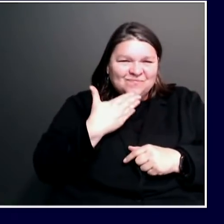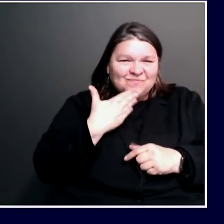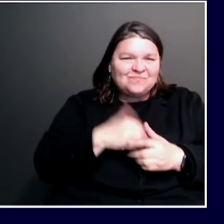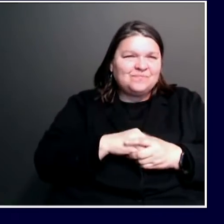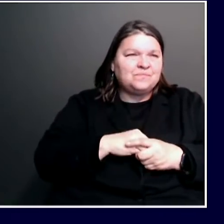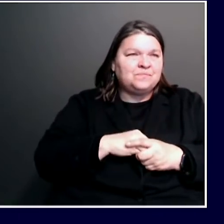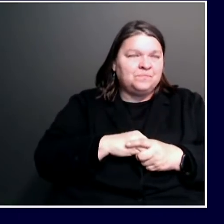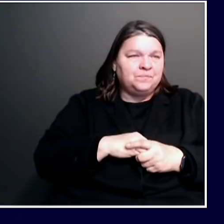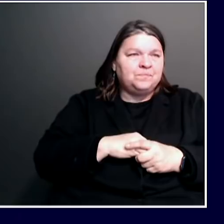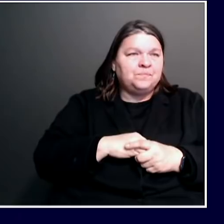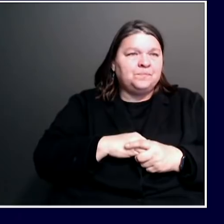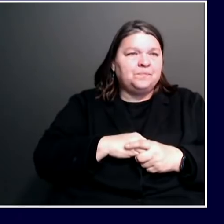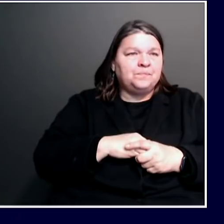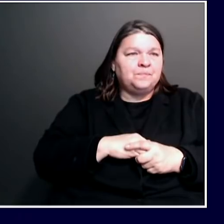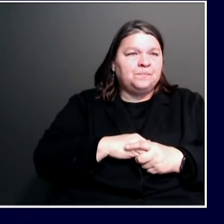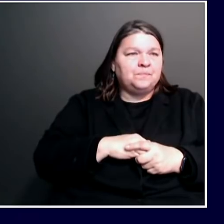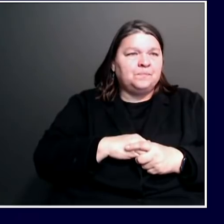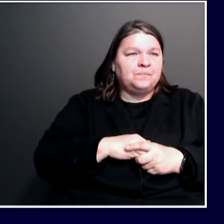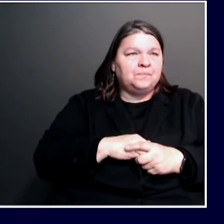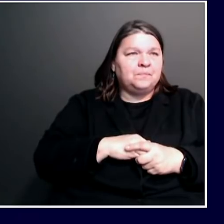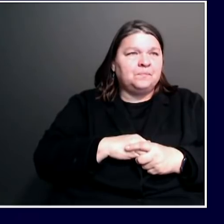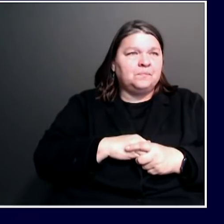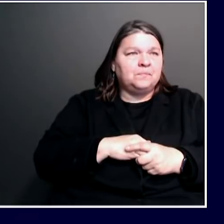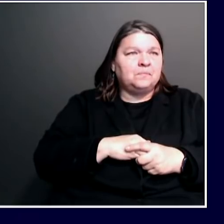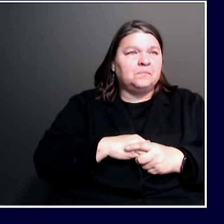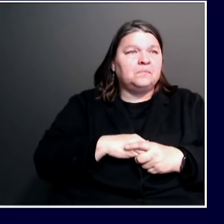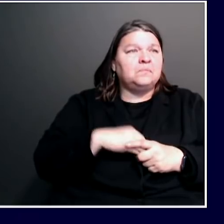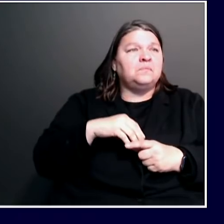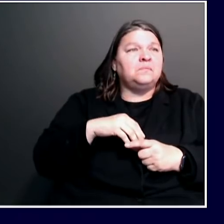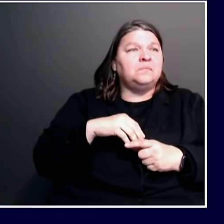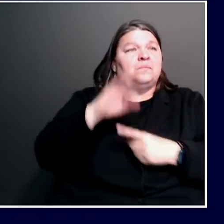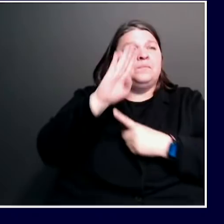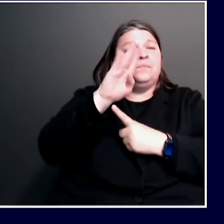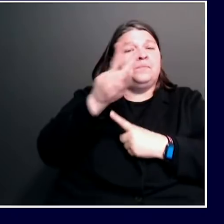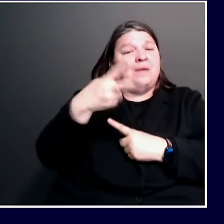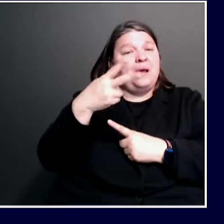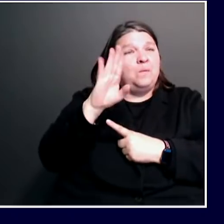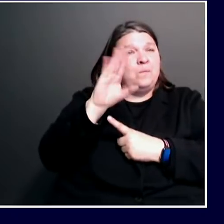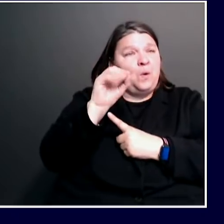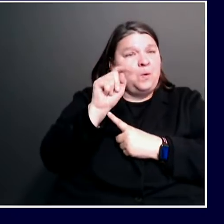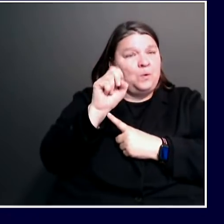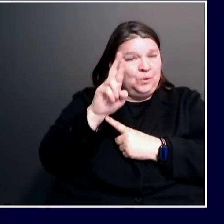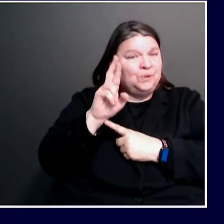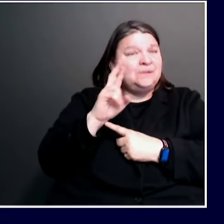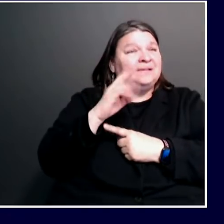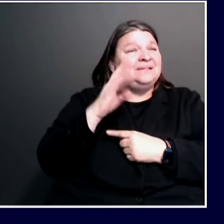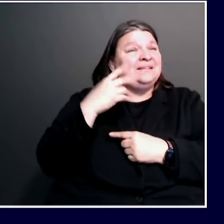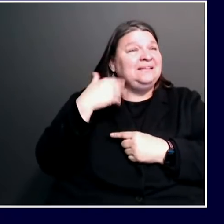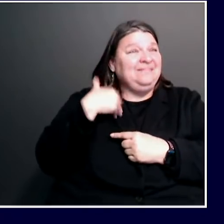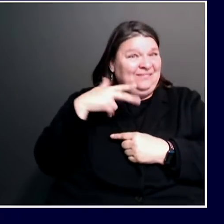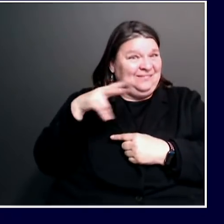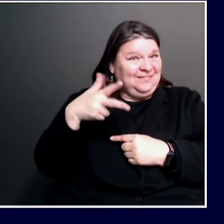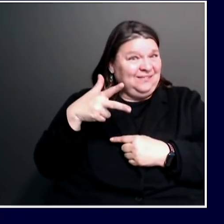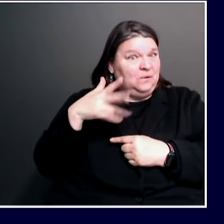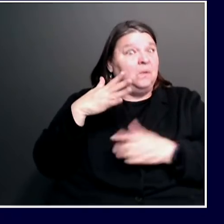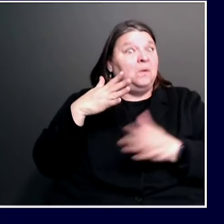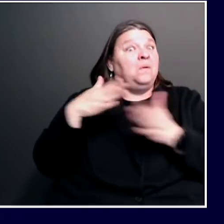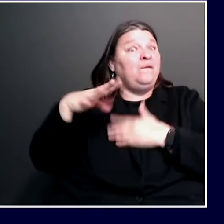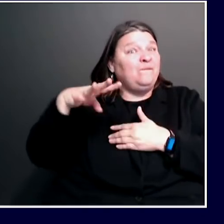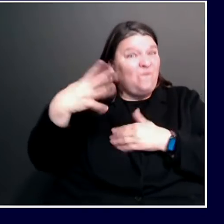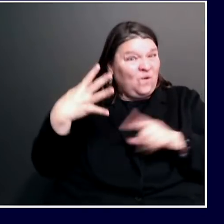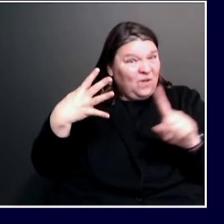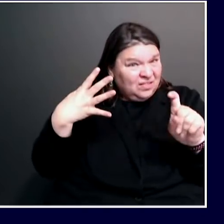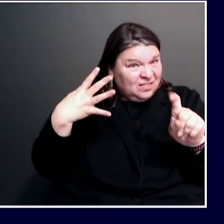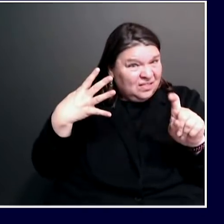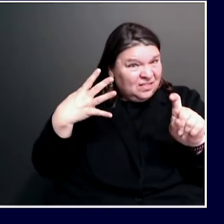which is about second booster shots, and what is the current thinking on a second booster shot now that